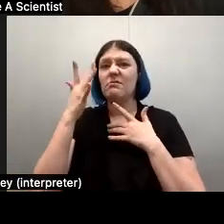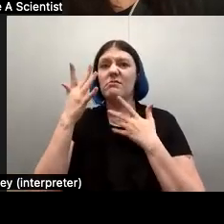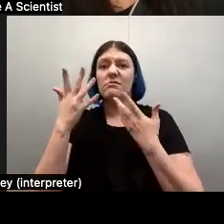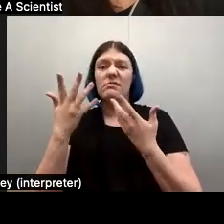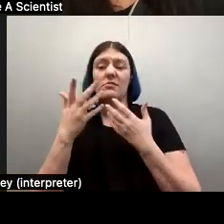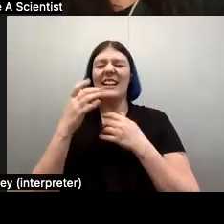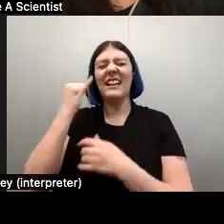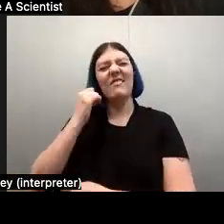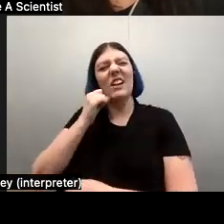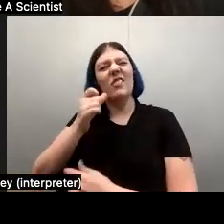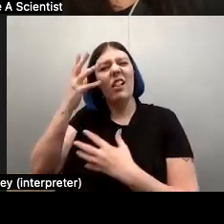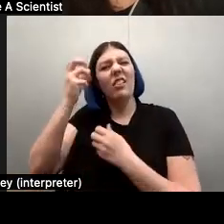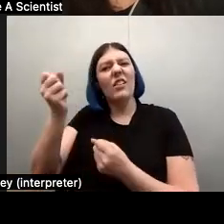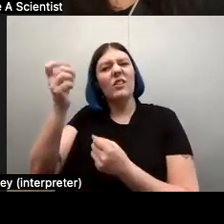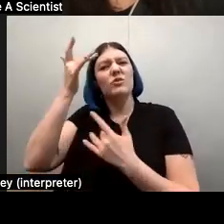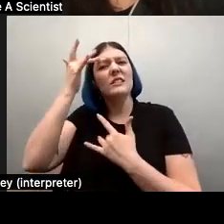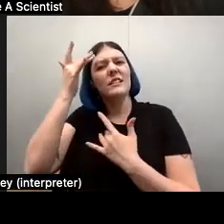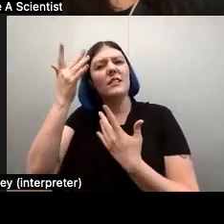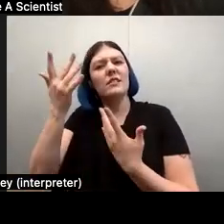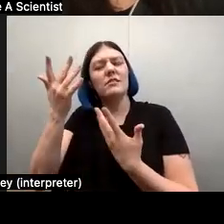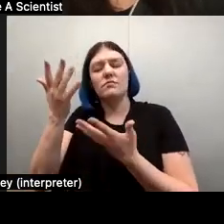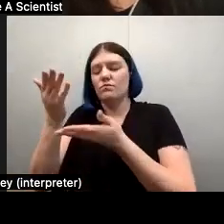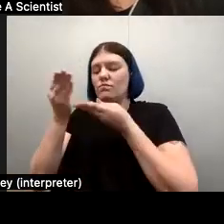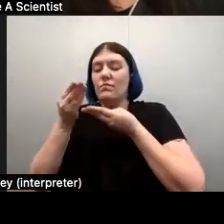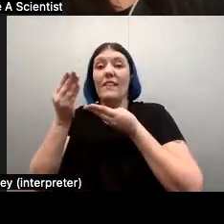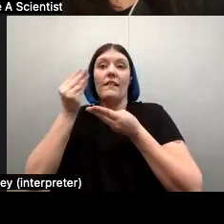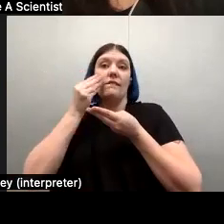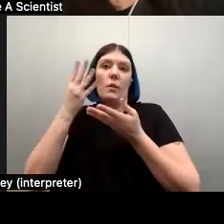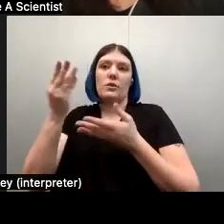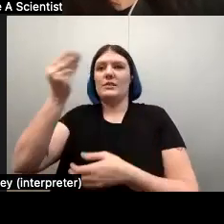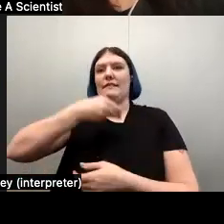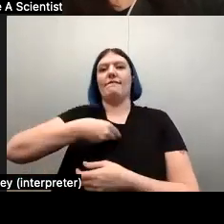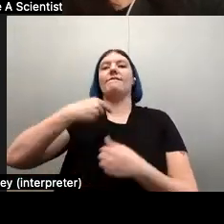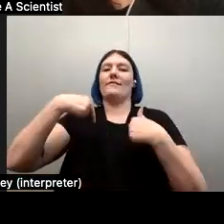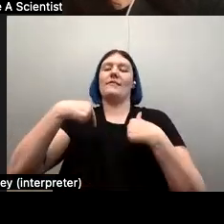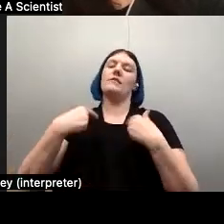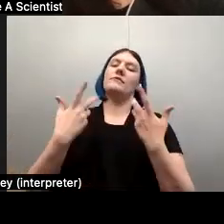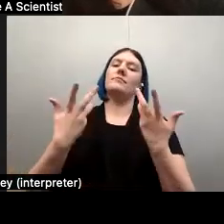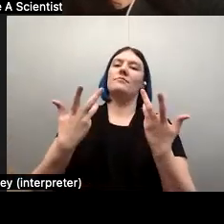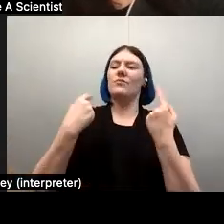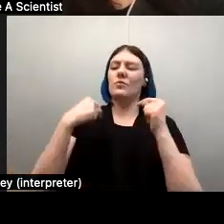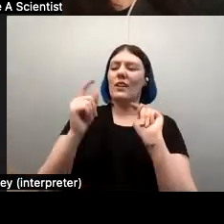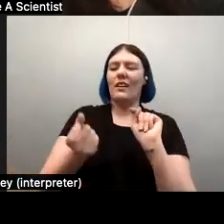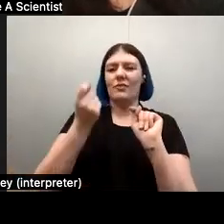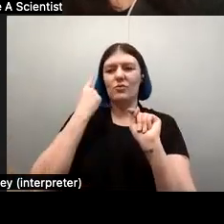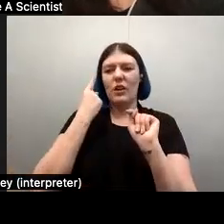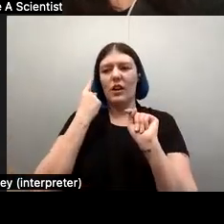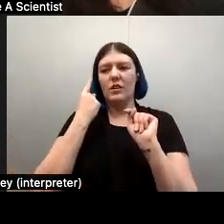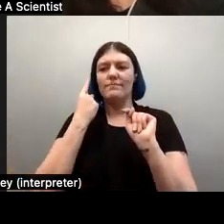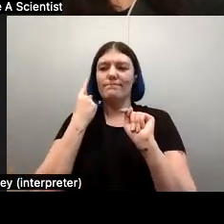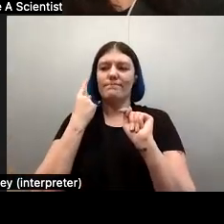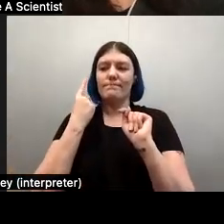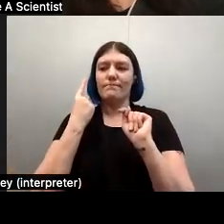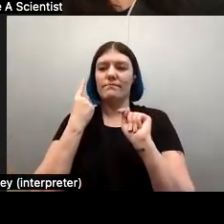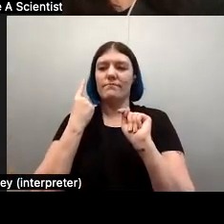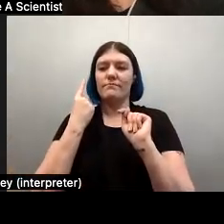it's not healthy, then they can bring that information back to folks like me, and we can try to understand,